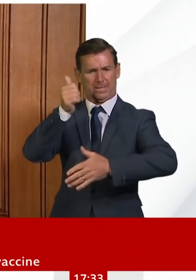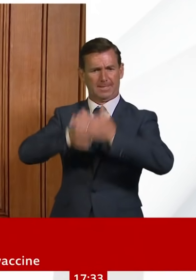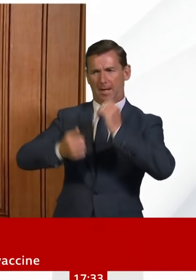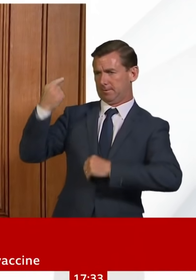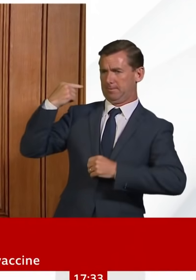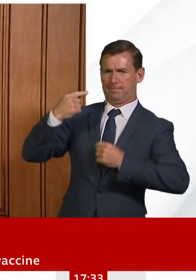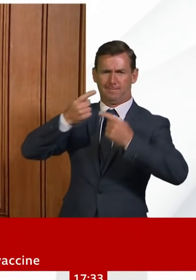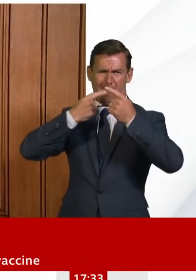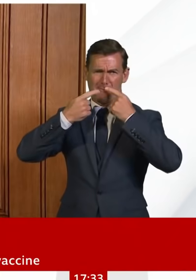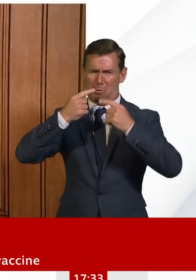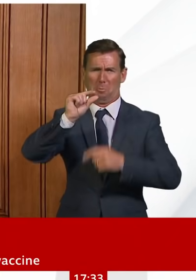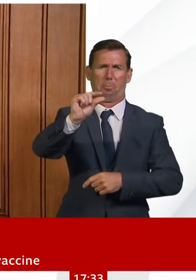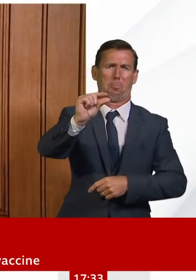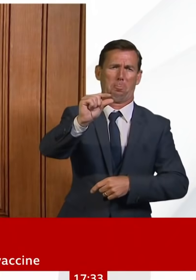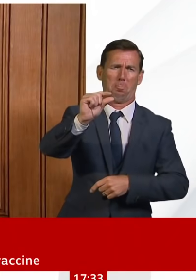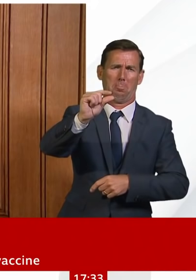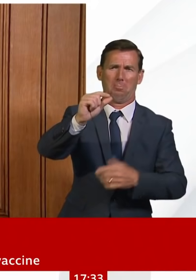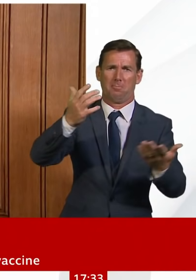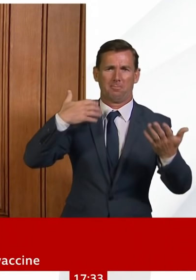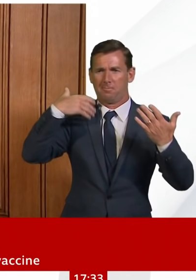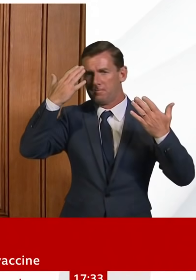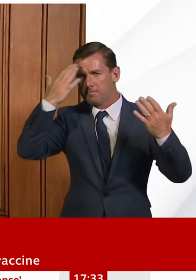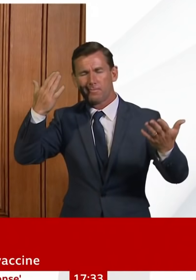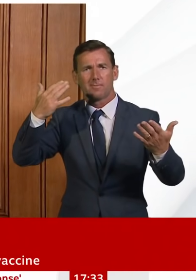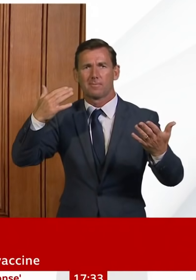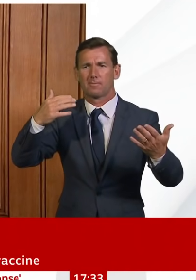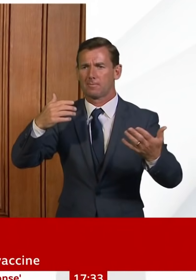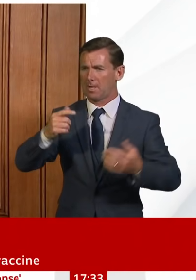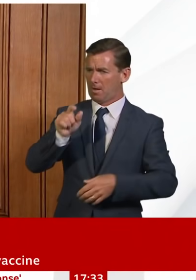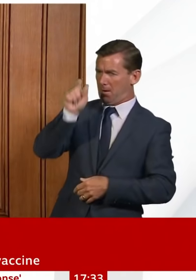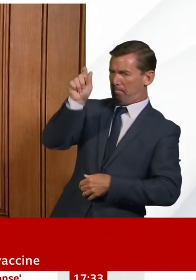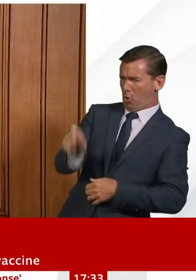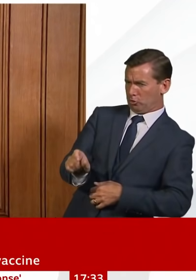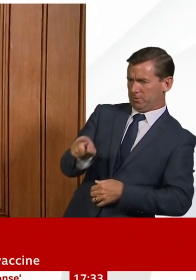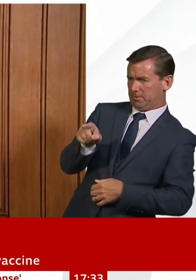enough information to understand the extent to which patients who were